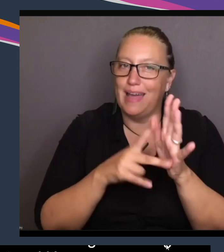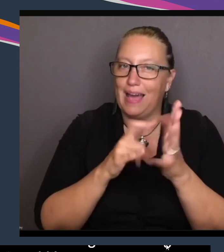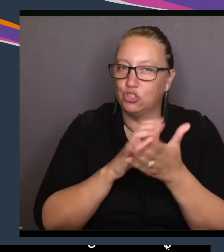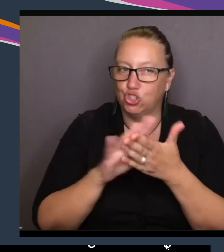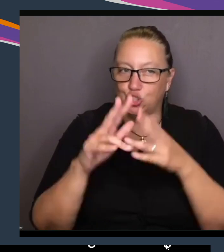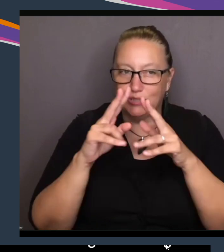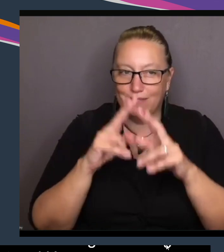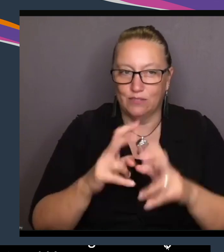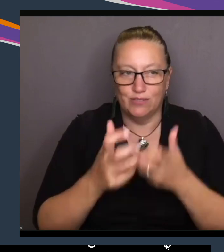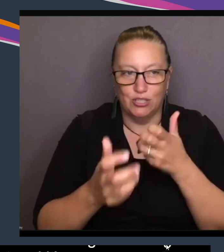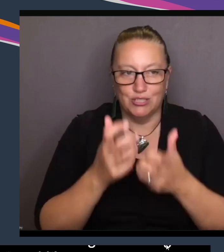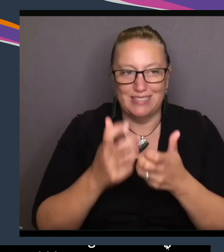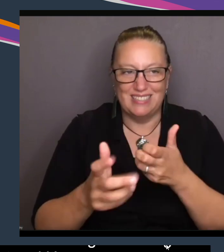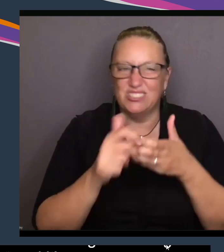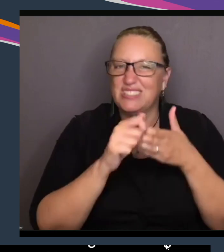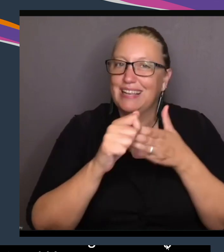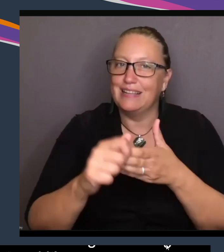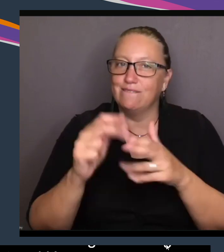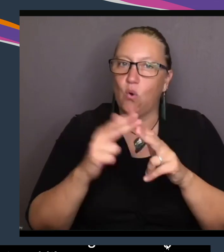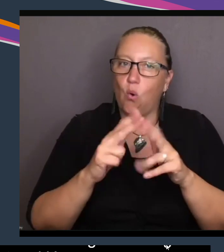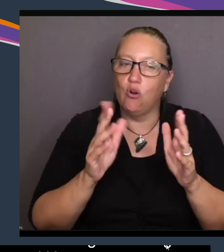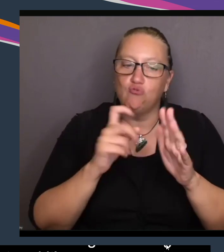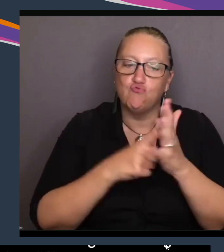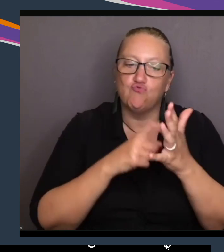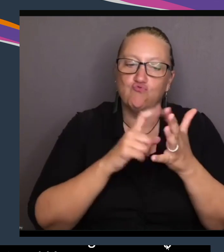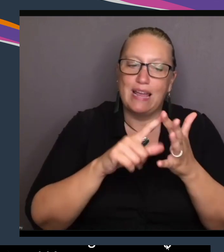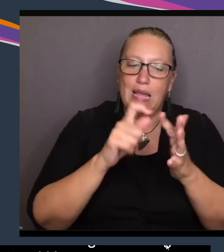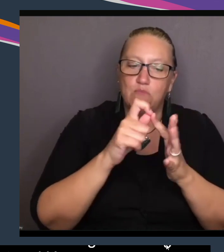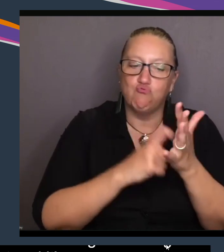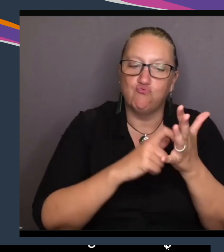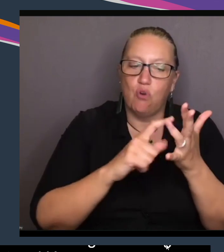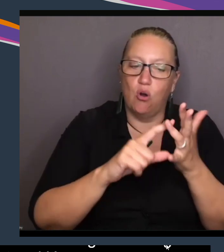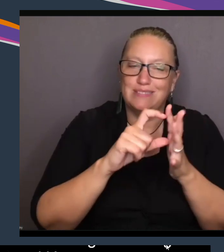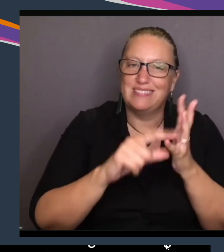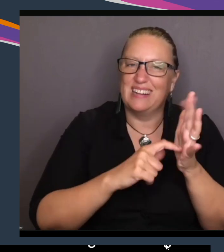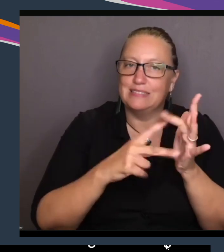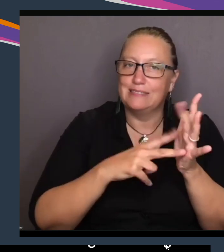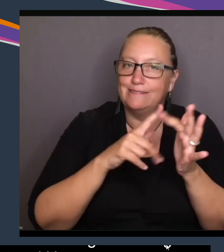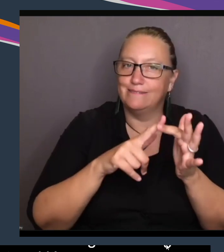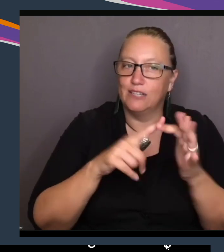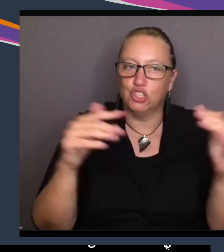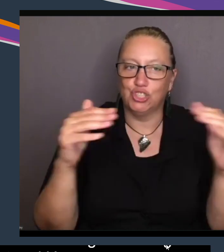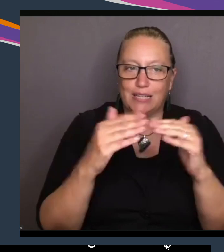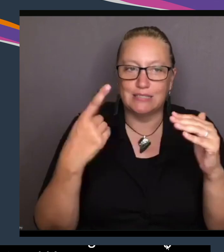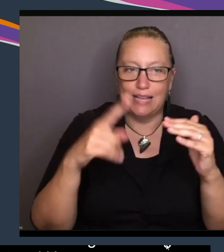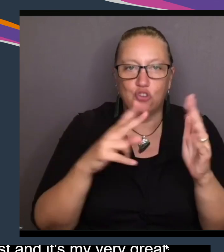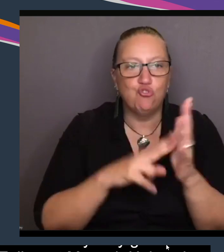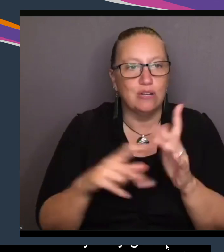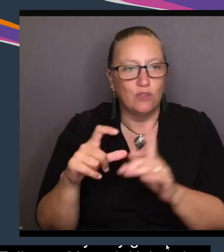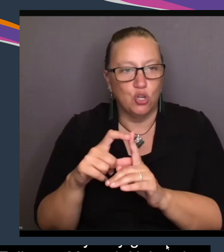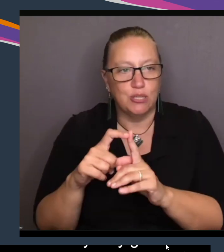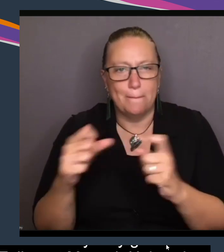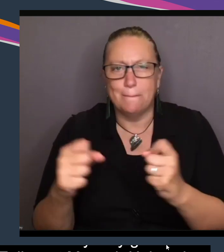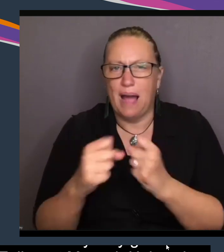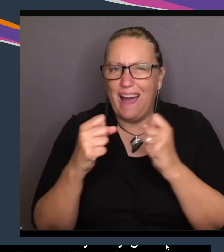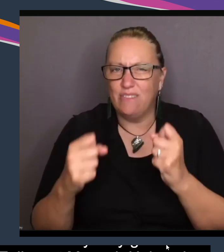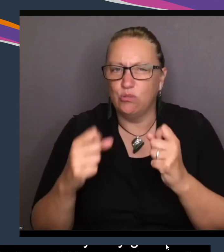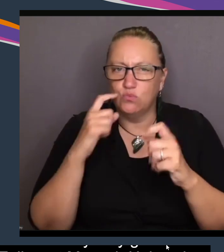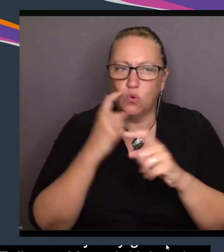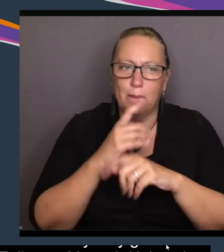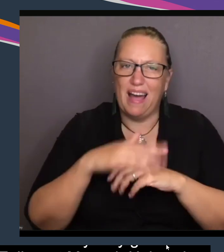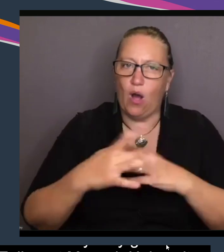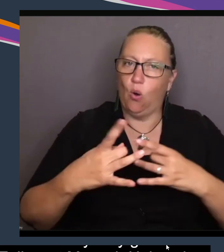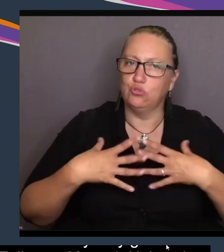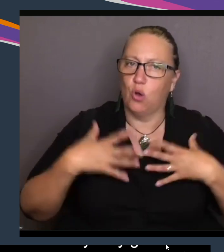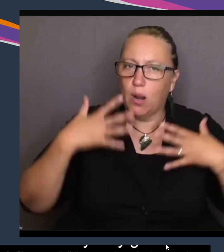Reproductive Justice and Neurodivergence, a powerful, important piece of work that explores autonomy, access and safety